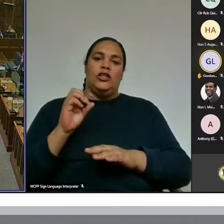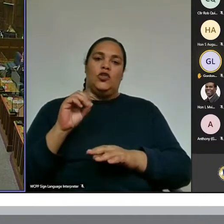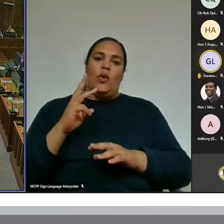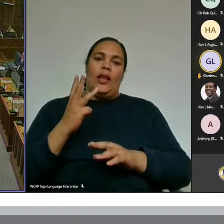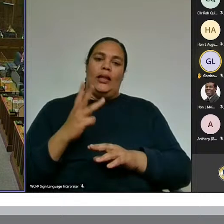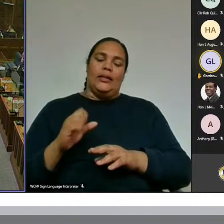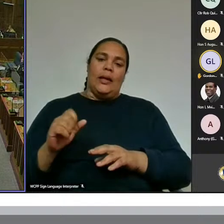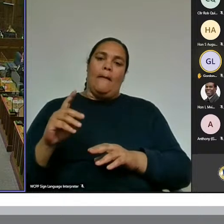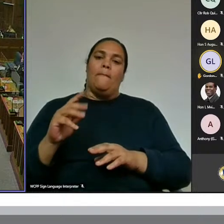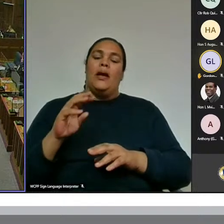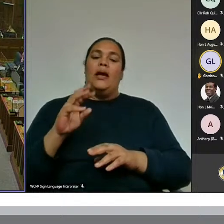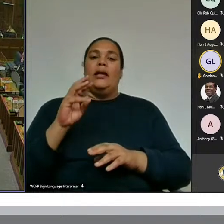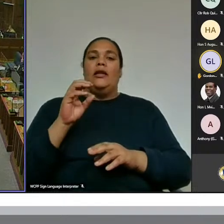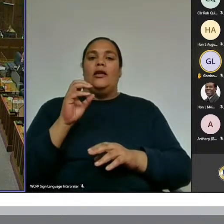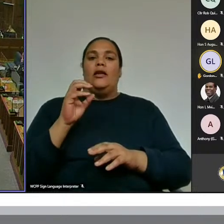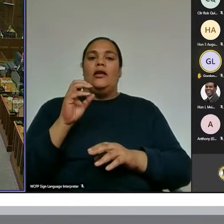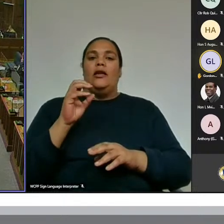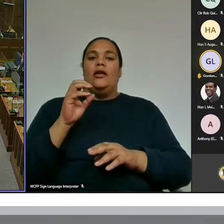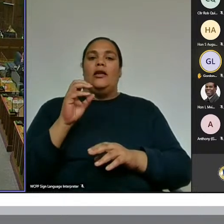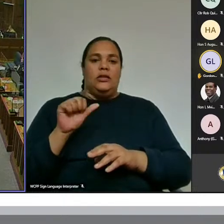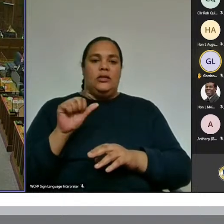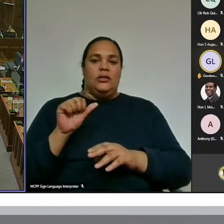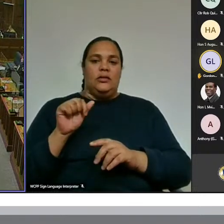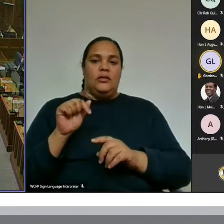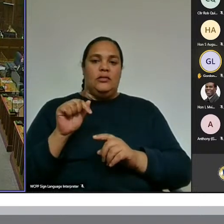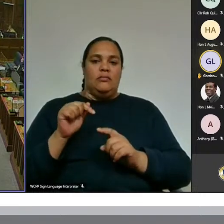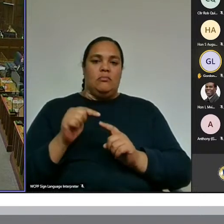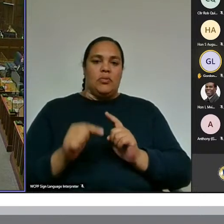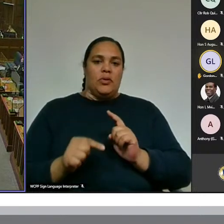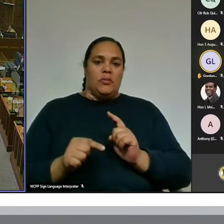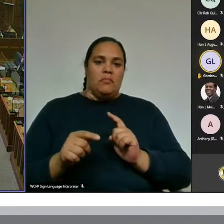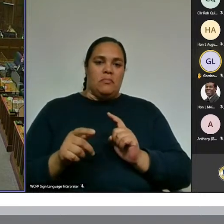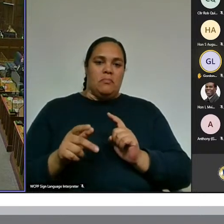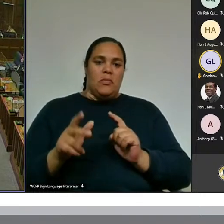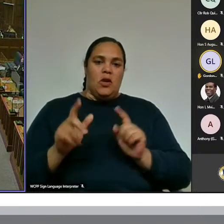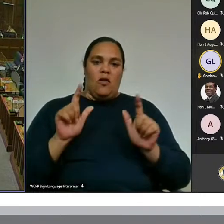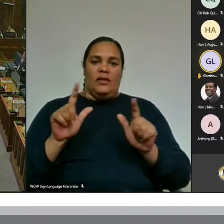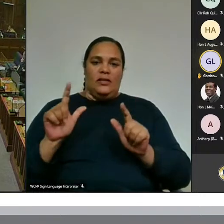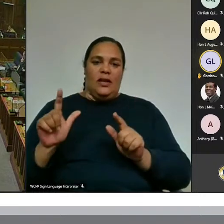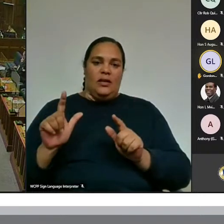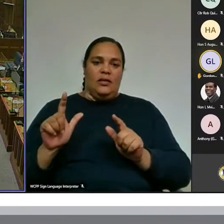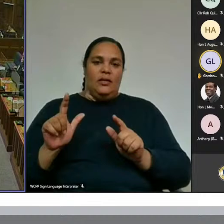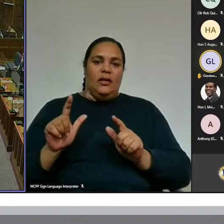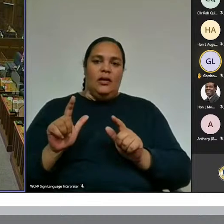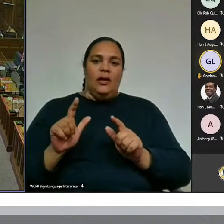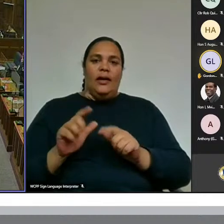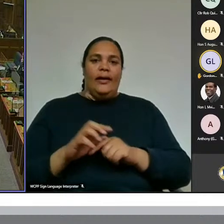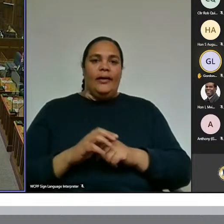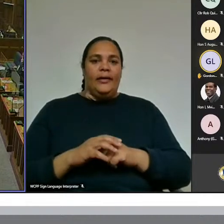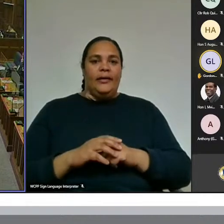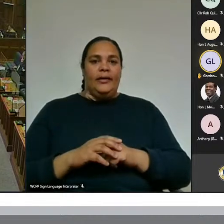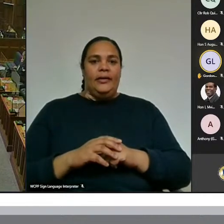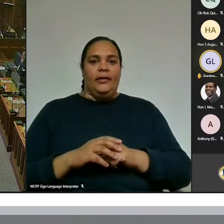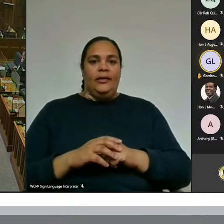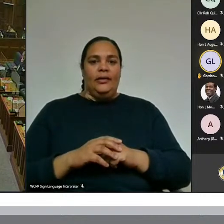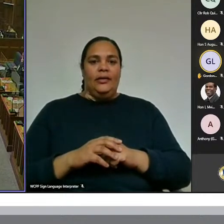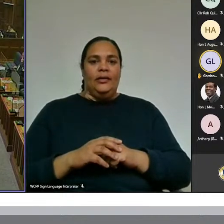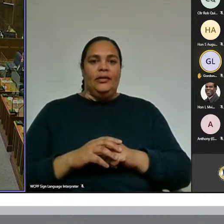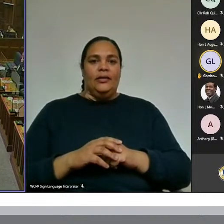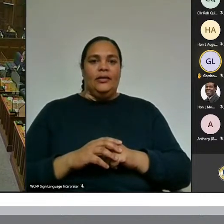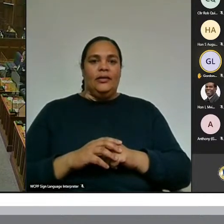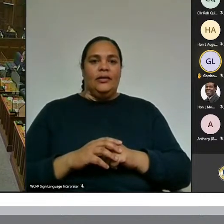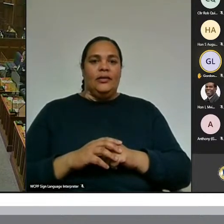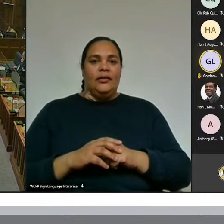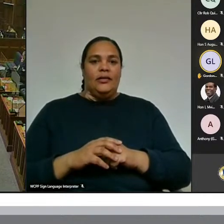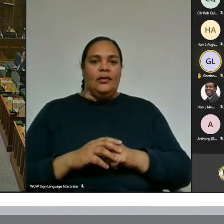and the R62. We've lost you with the signage, the traffic lights. Or the signage. On